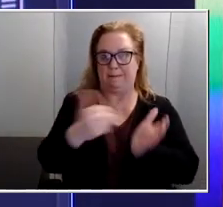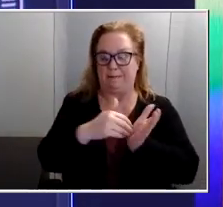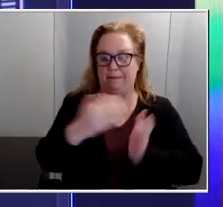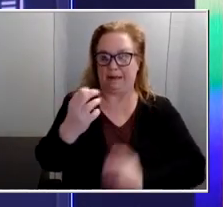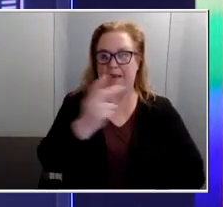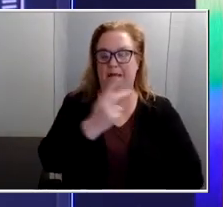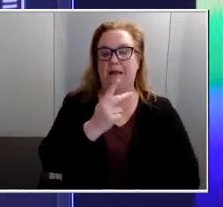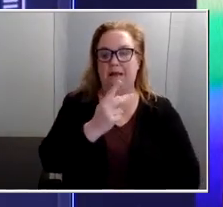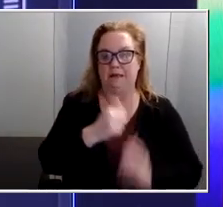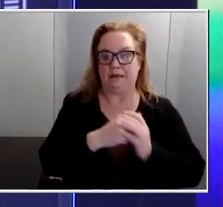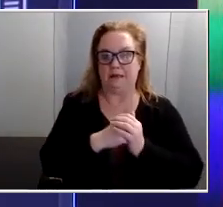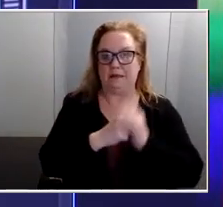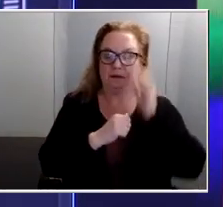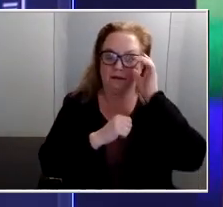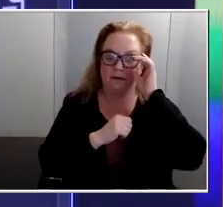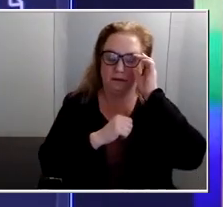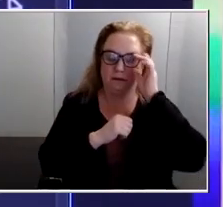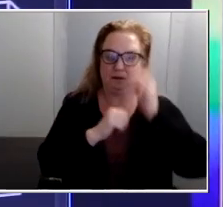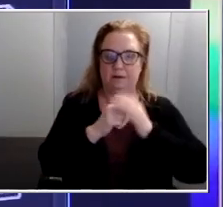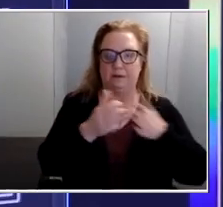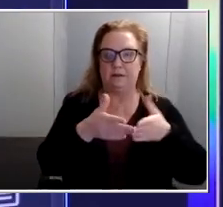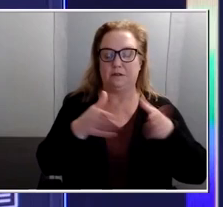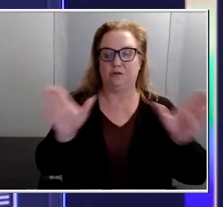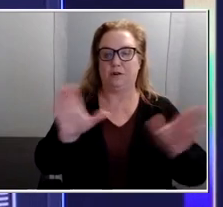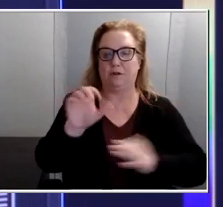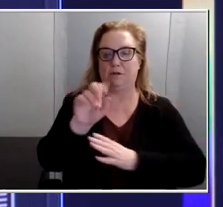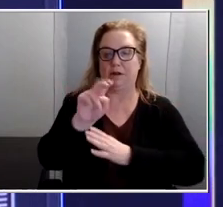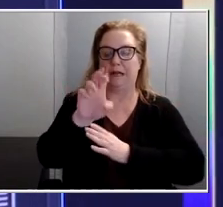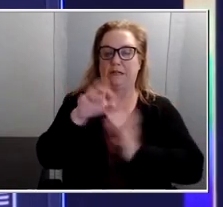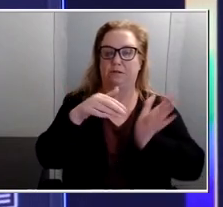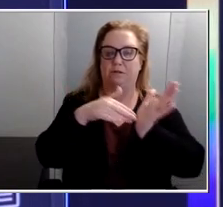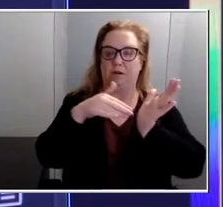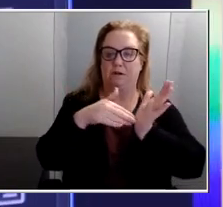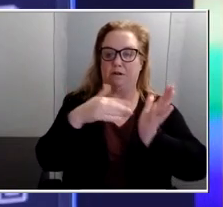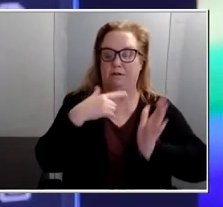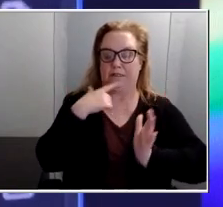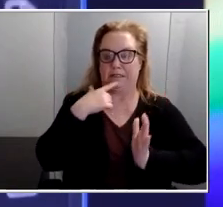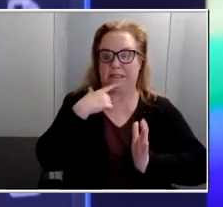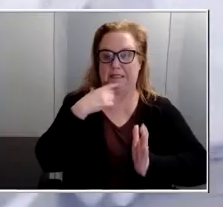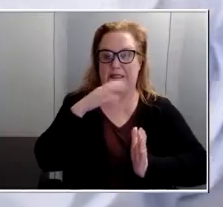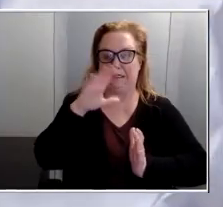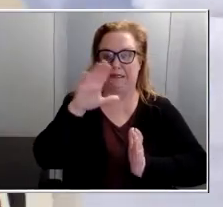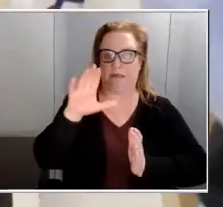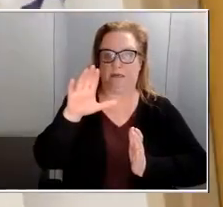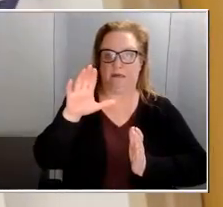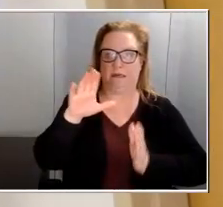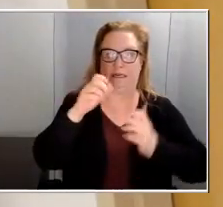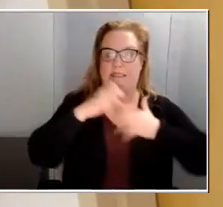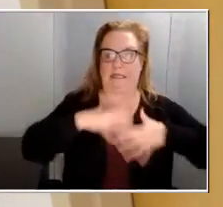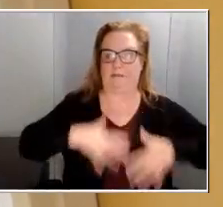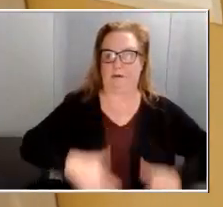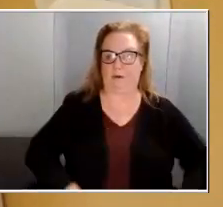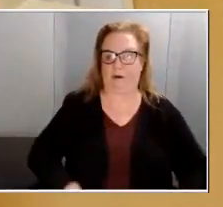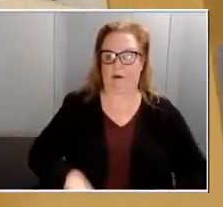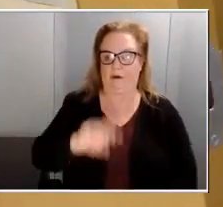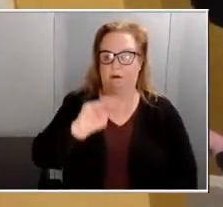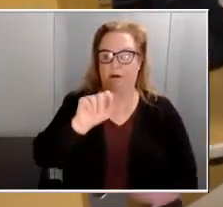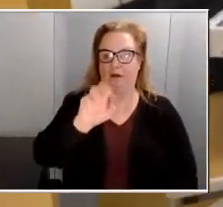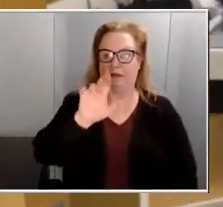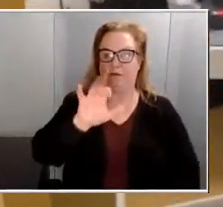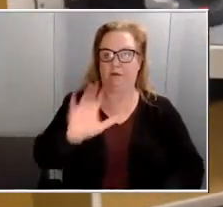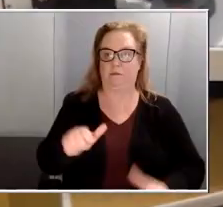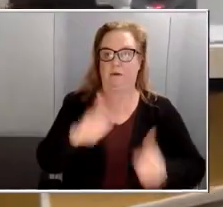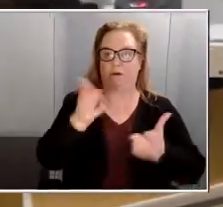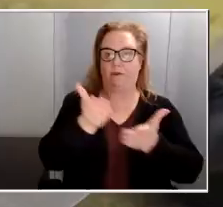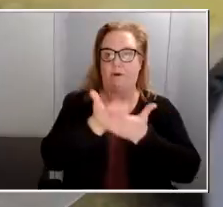way the general cancer doctor said. He said, this is, it was everywhere. That's when Mary was offered a new drug